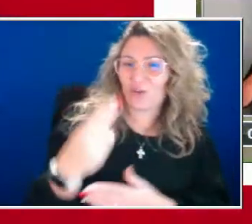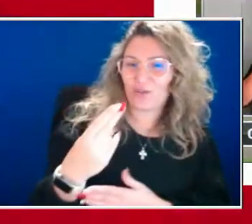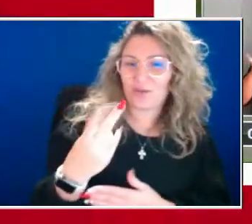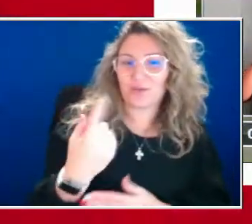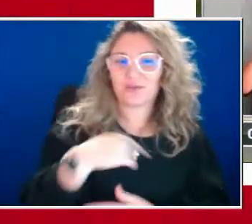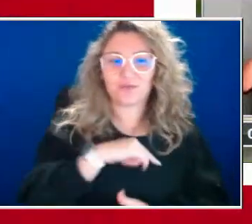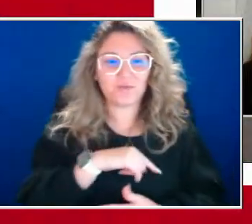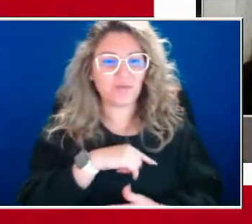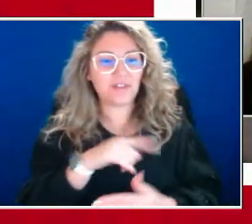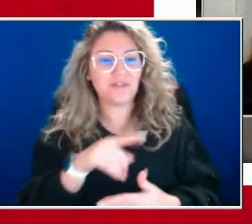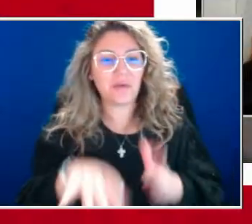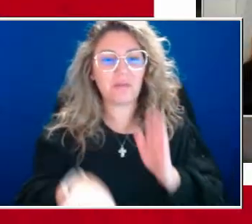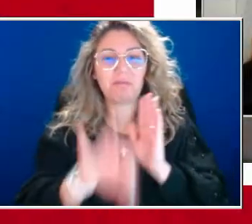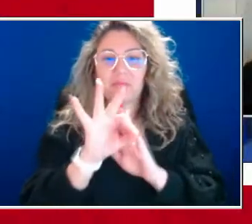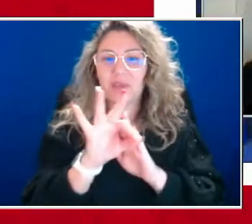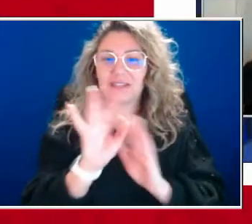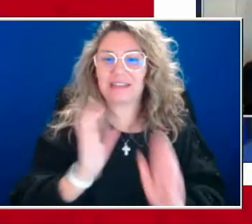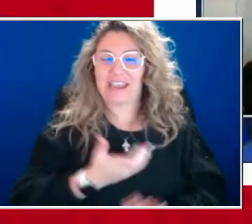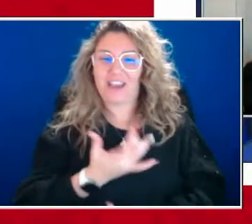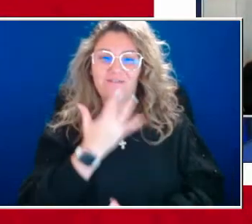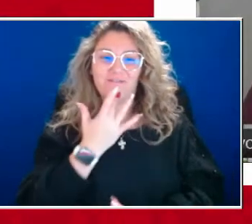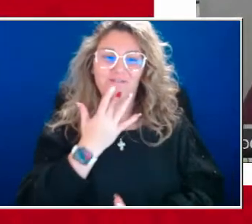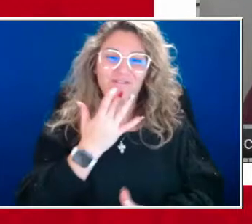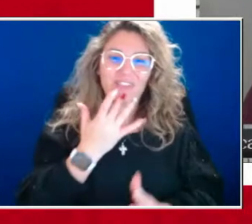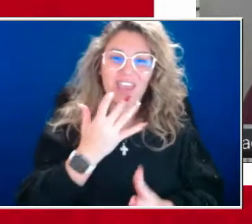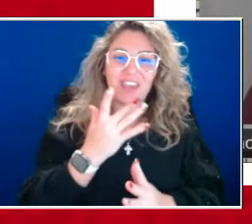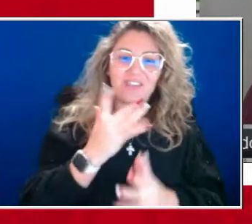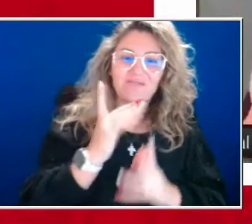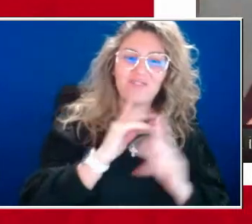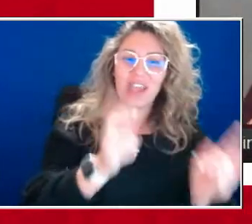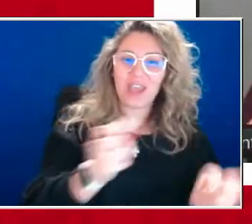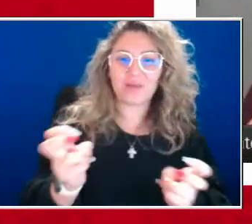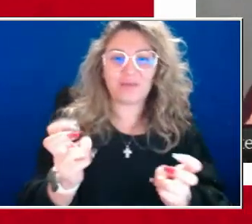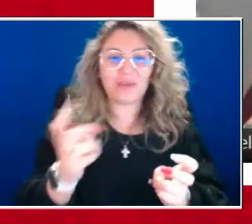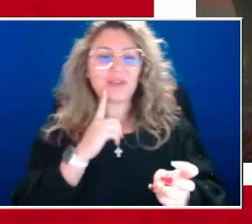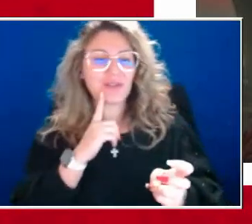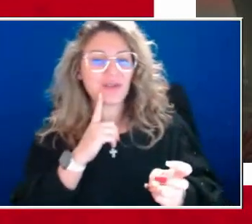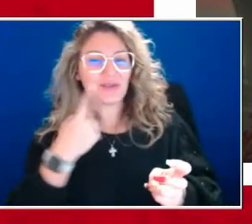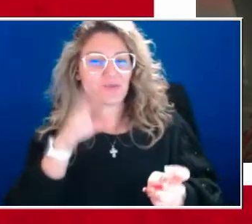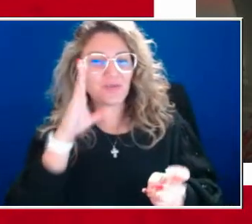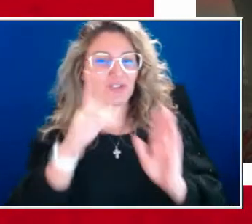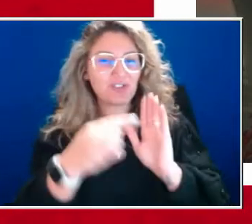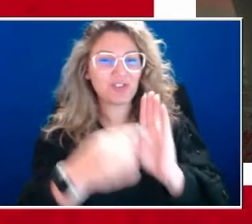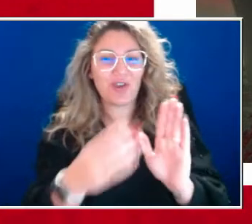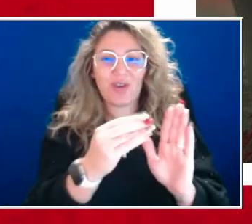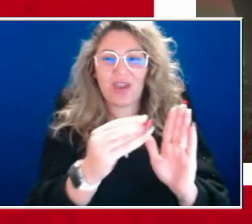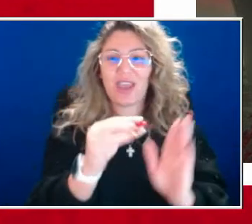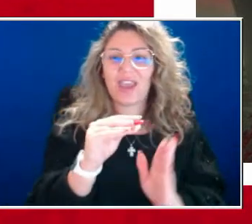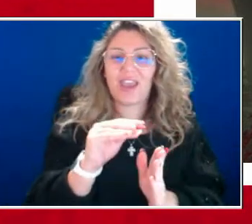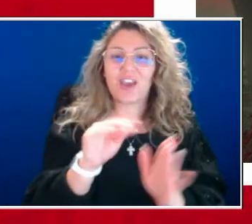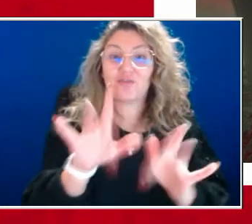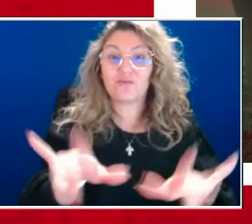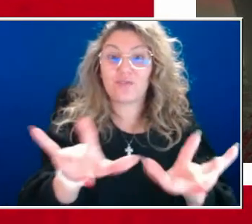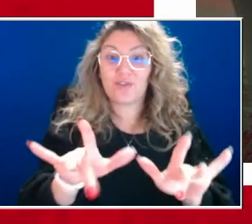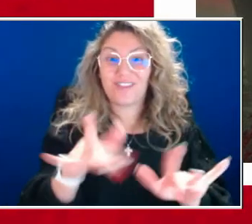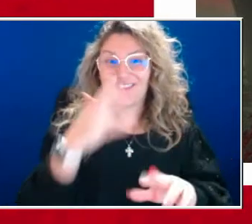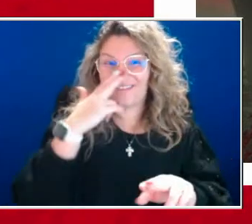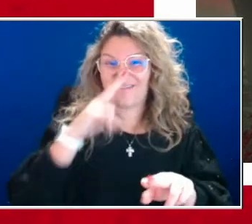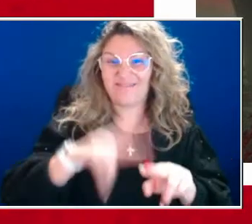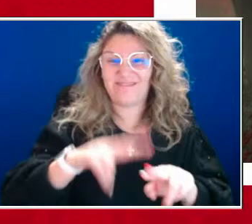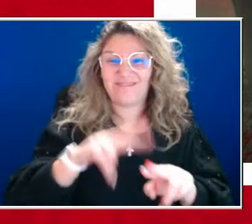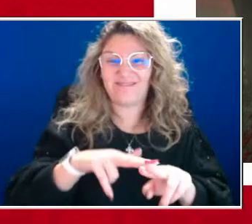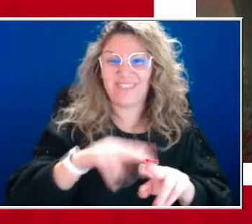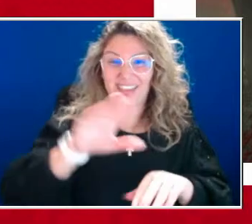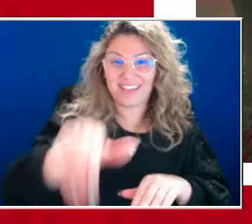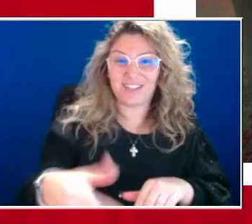very favorite episodes from the last year as encores, and we've recorded some pretty fun introductions to help remind you what each of